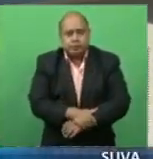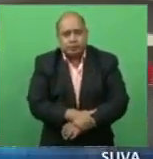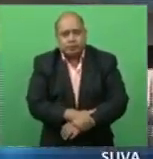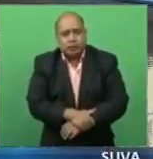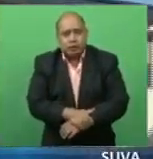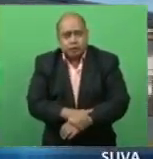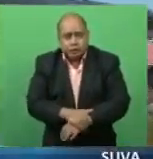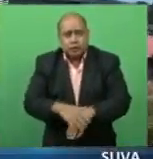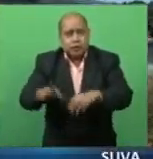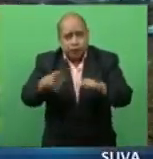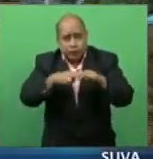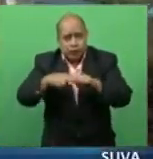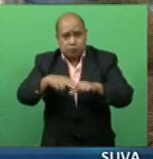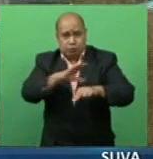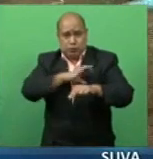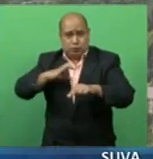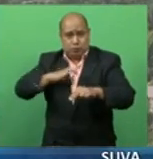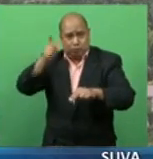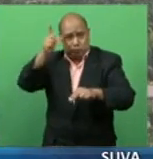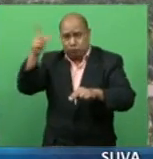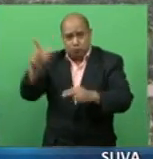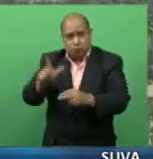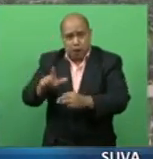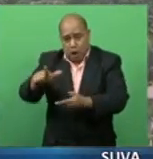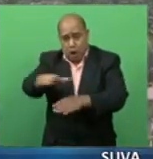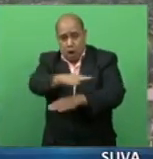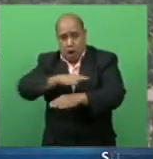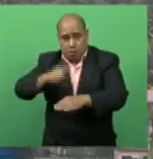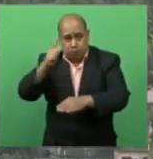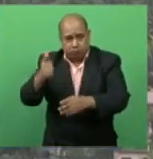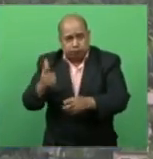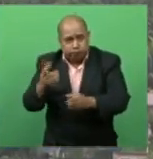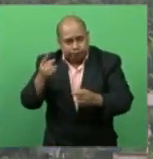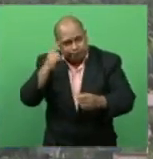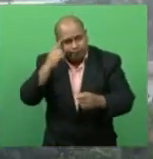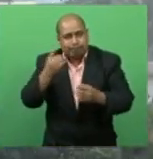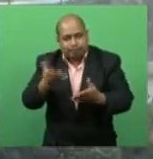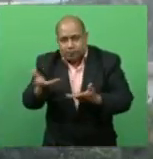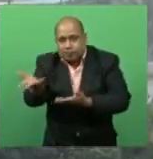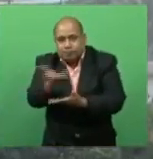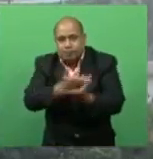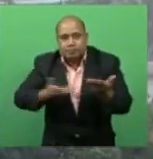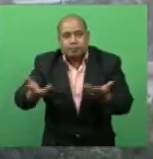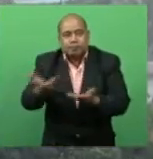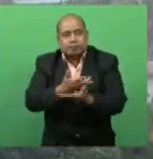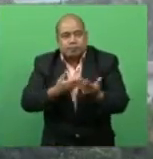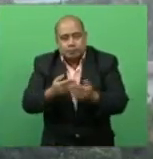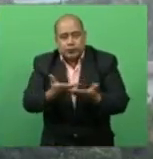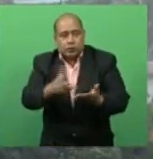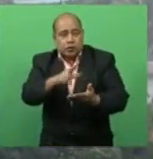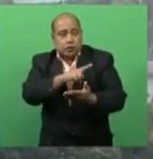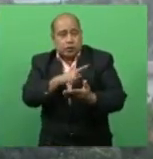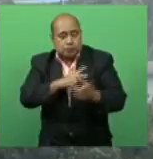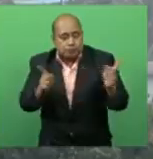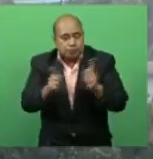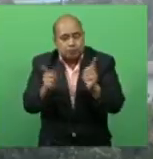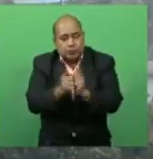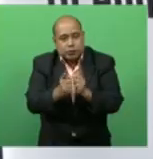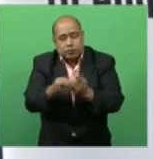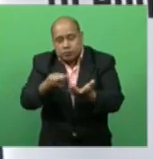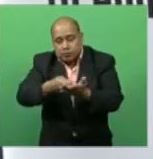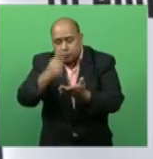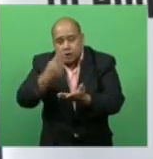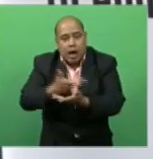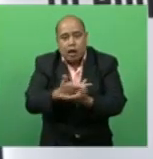Consumer Commission says they are ready to mediate between tenants and landlords who are facing rent payment issues. I'd like to make it